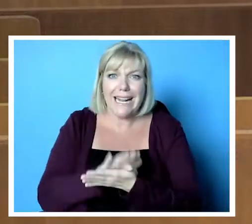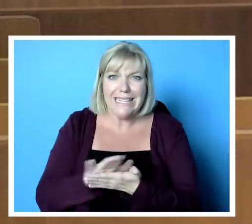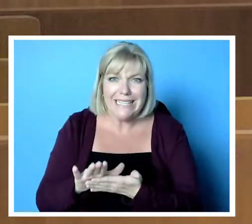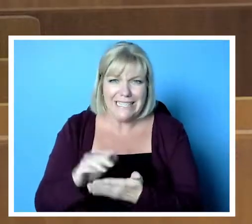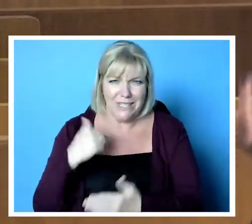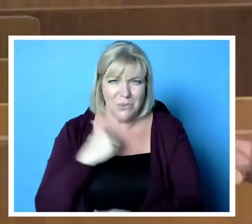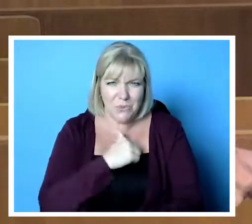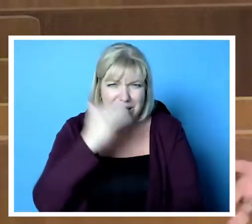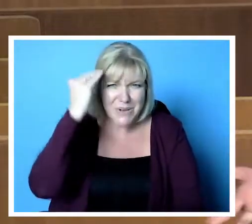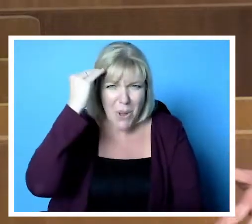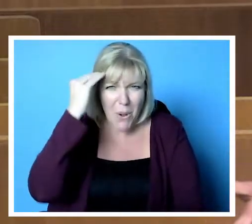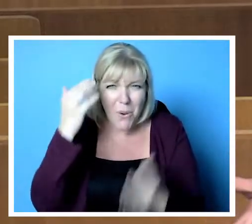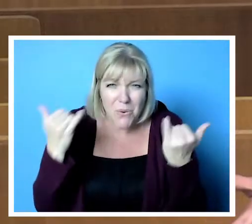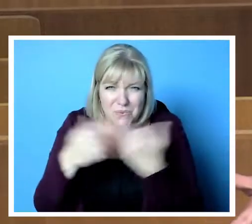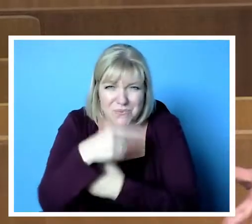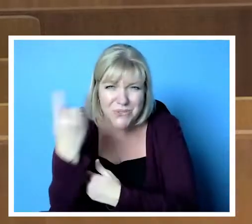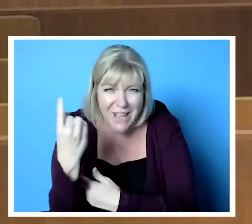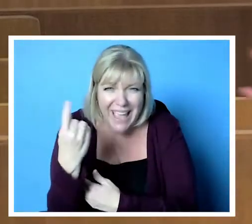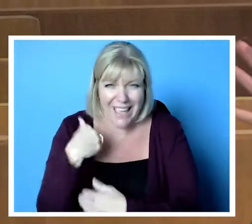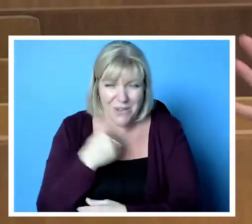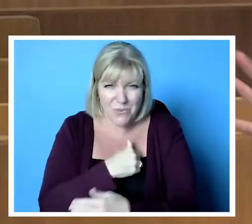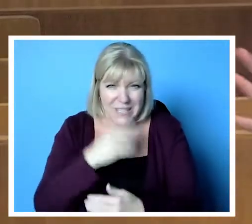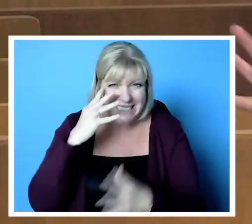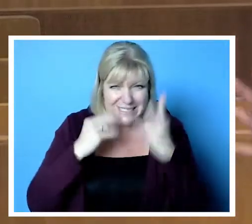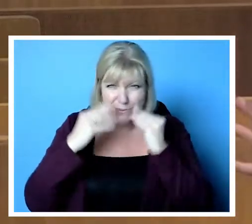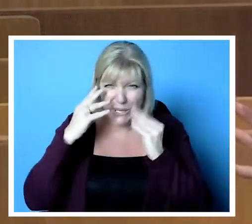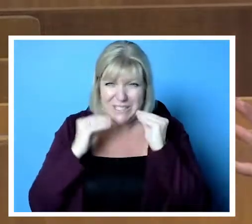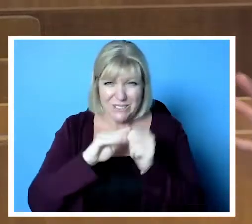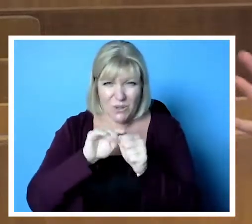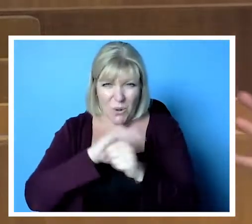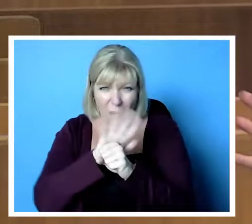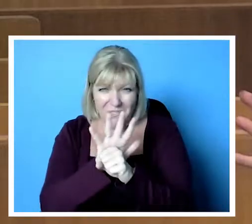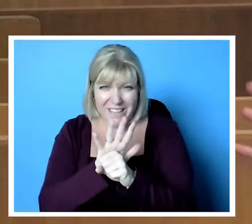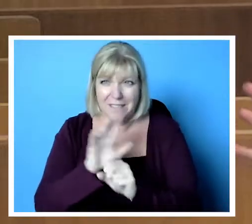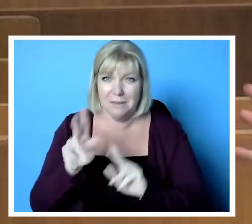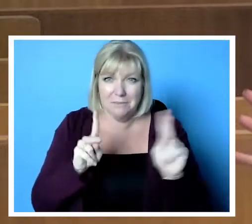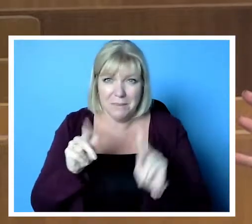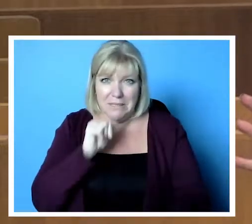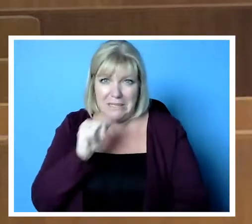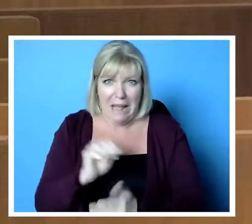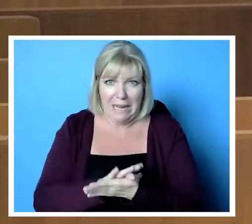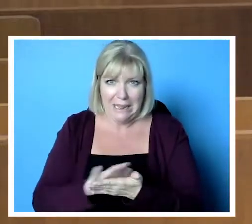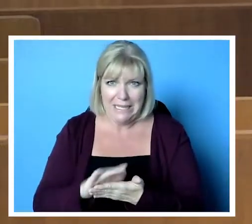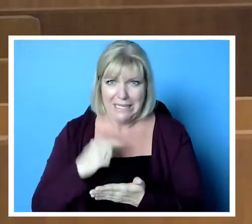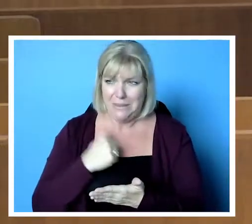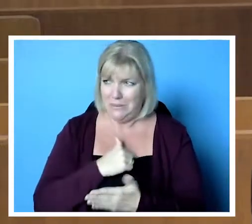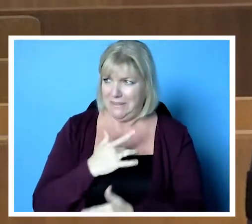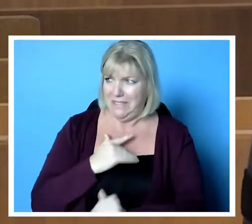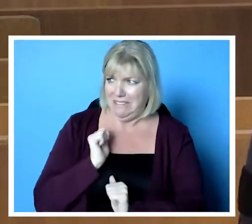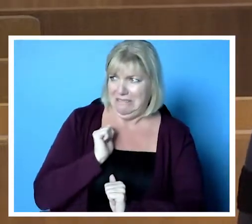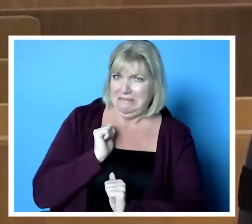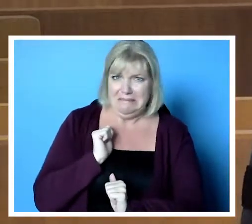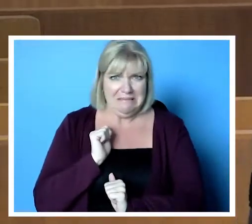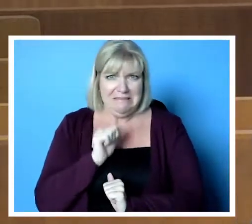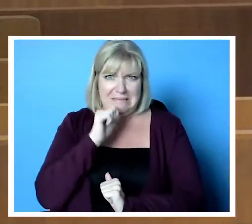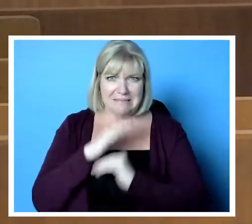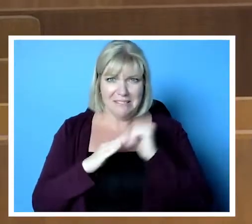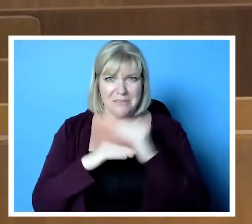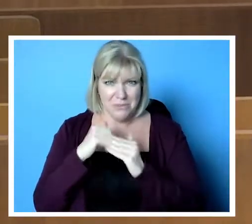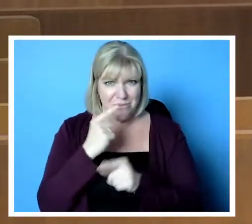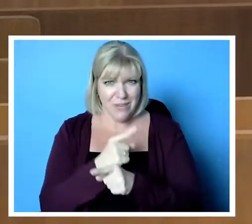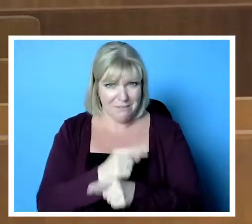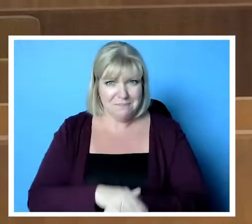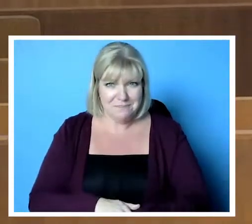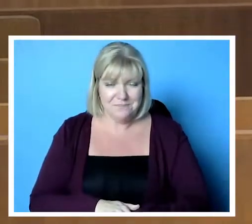know this. We're living in the era of COVID. Uncleanliness makes us very, very uneasy these days. And so it is